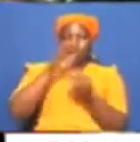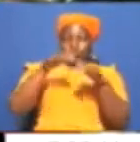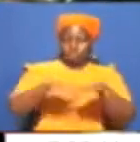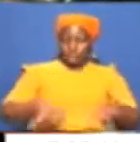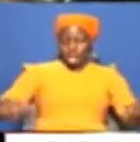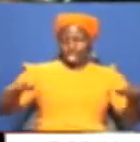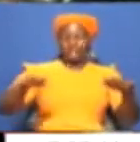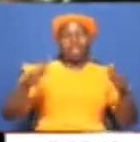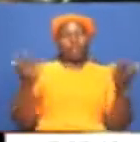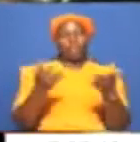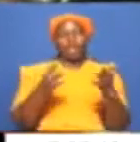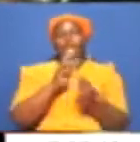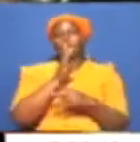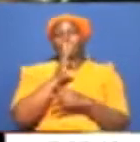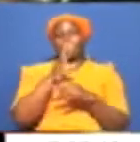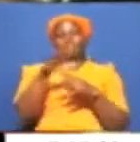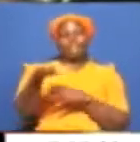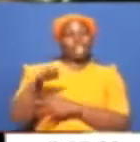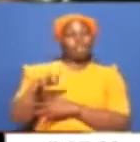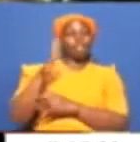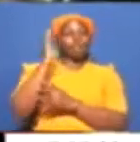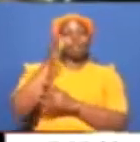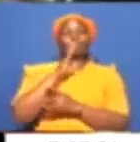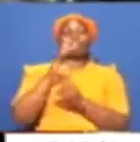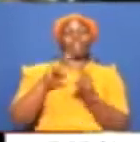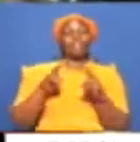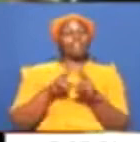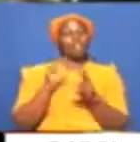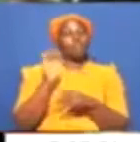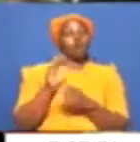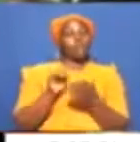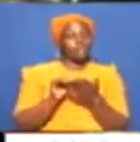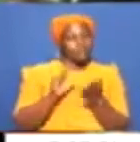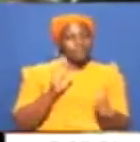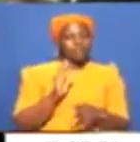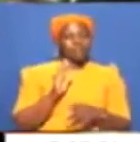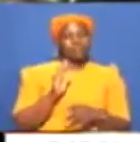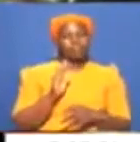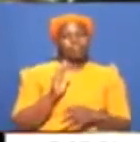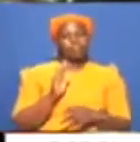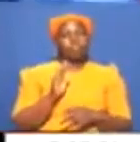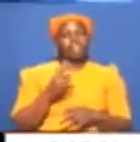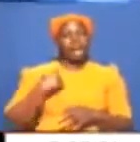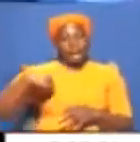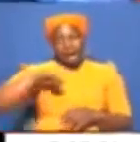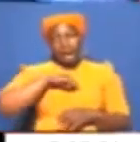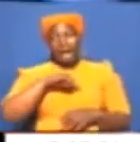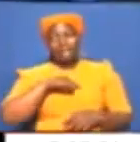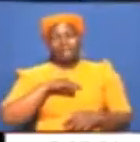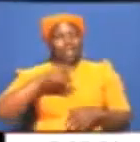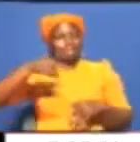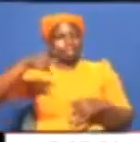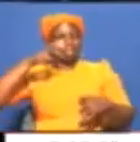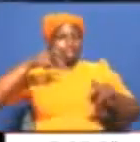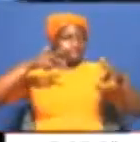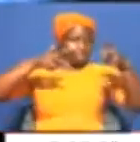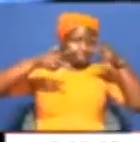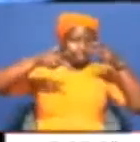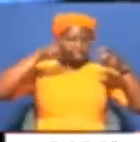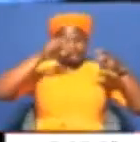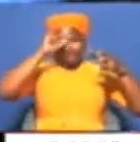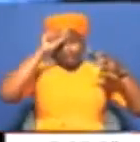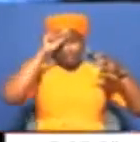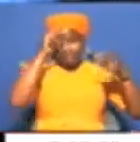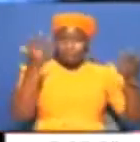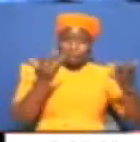water transport is going to be a little bit more expensive. We are a listening government where there's an